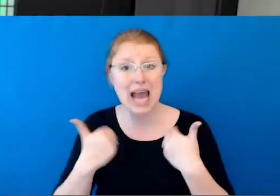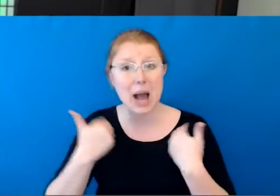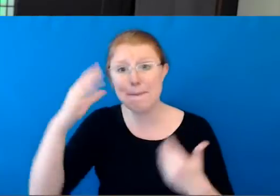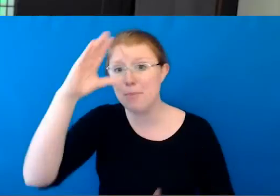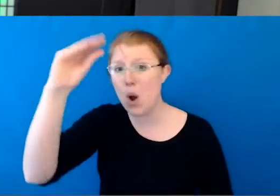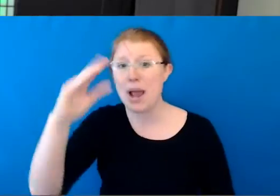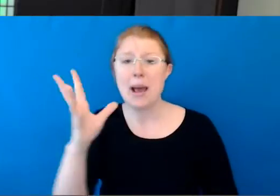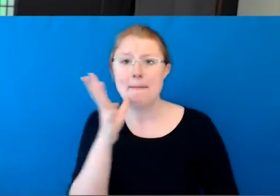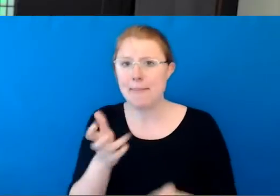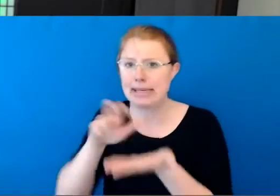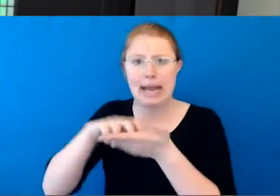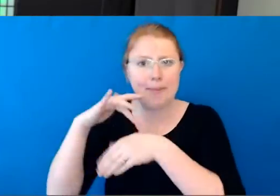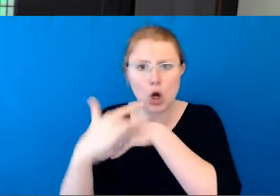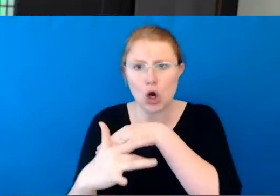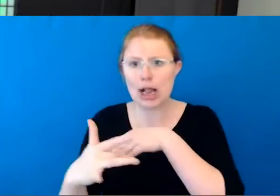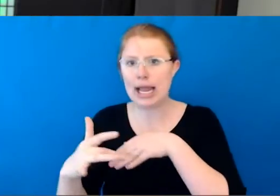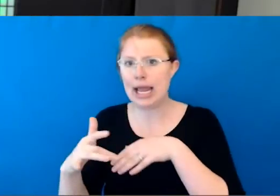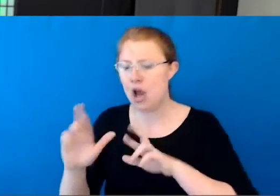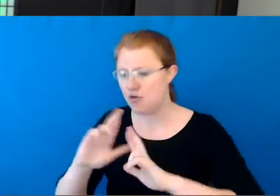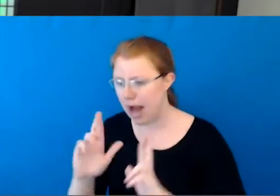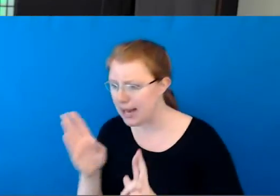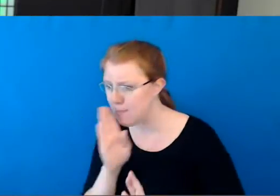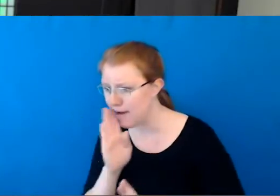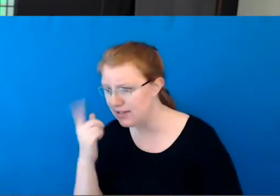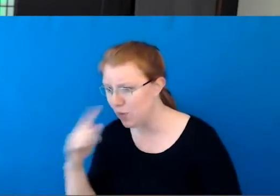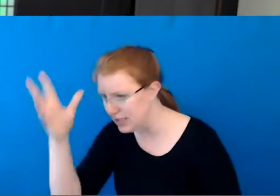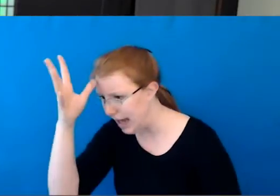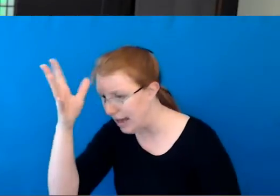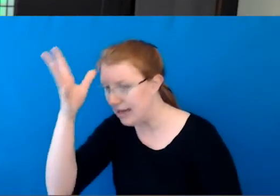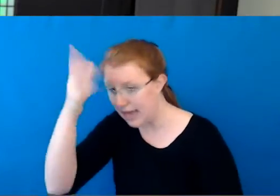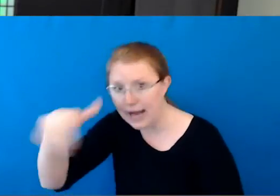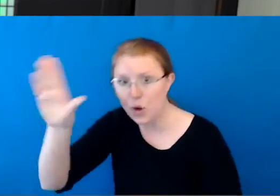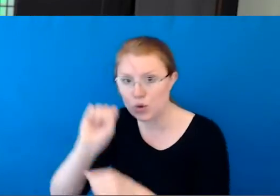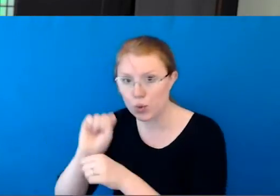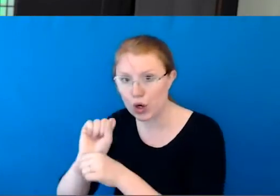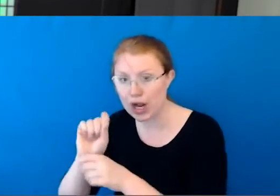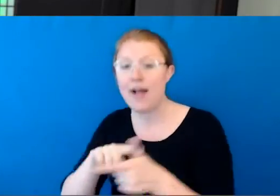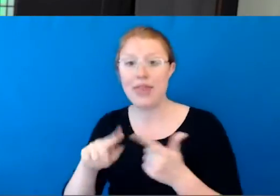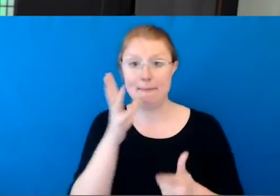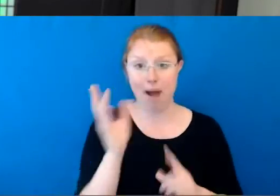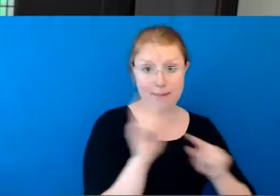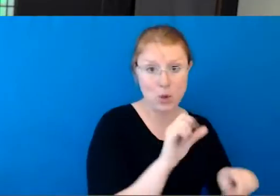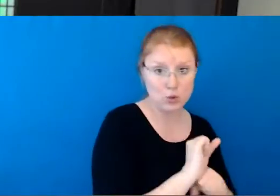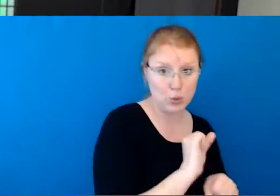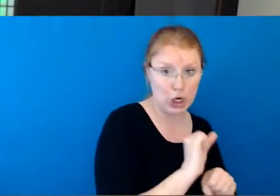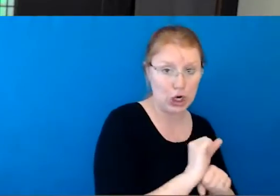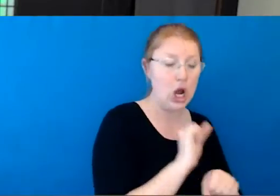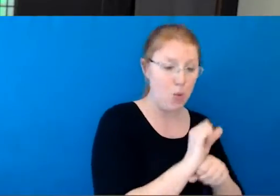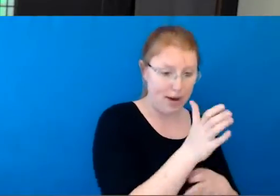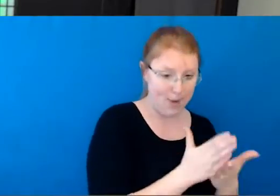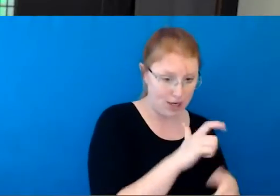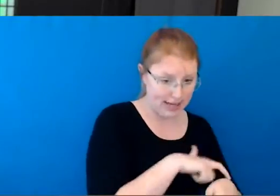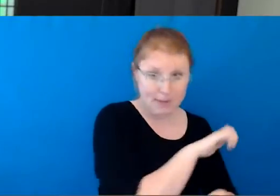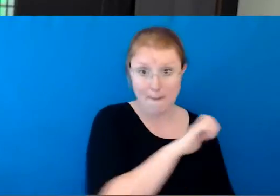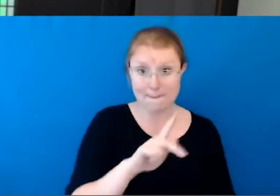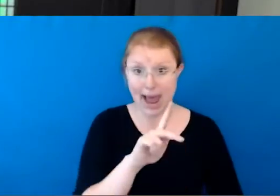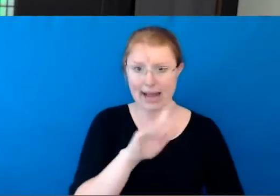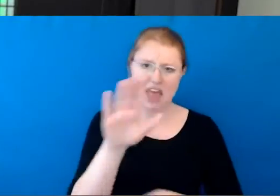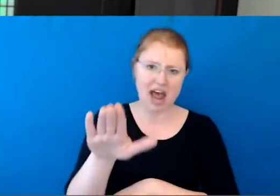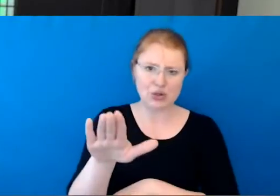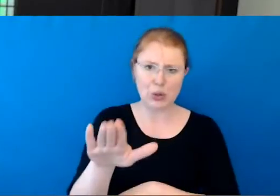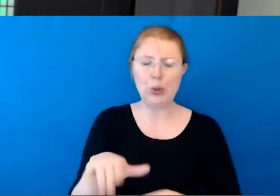six kids in the family, a lot of mouths to feed. My dad worked a full-time job, and my mom used to work a part-time job. And I